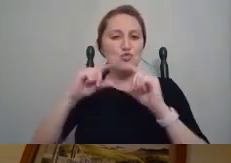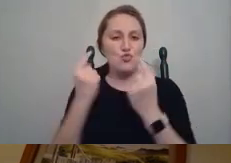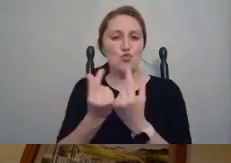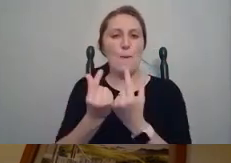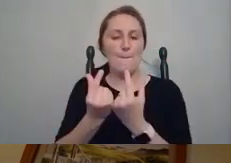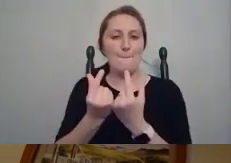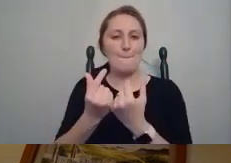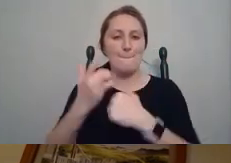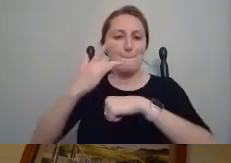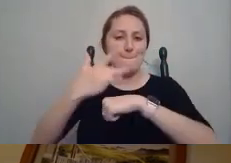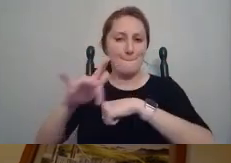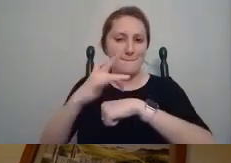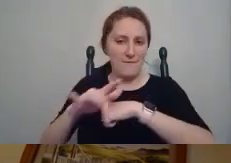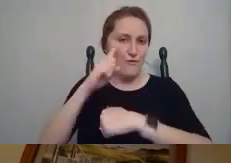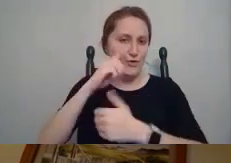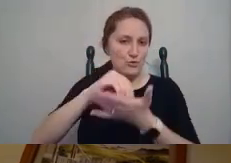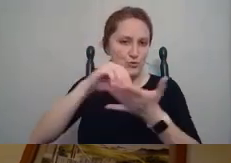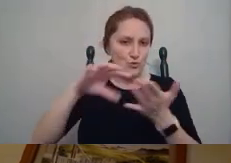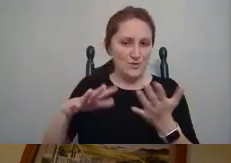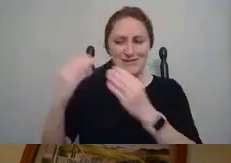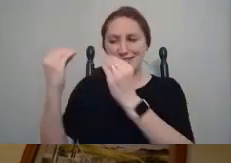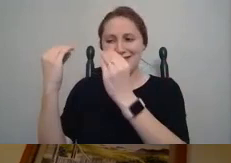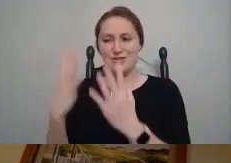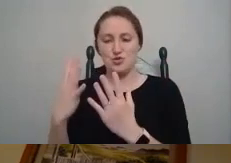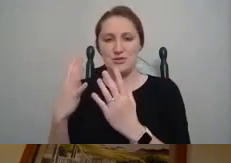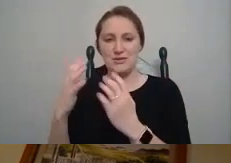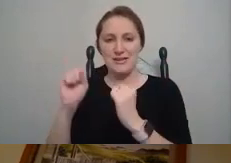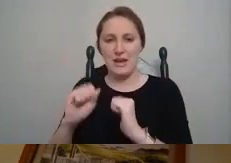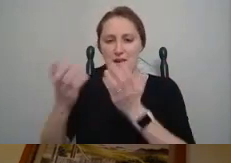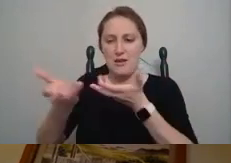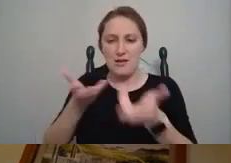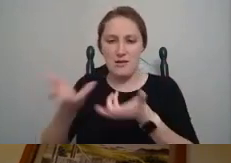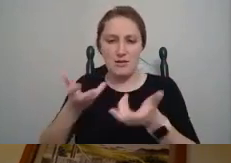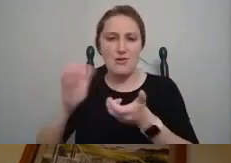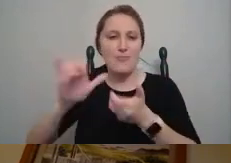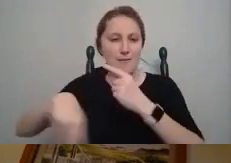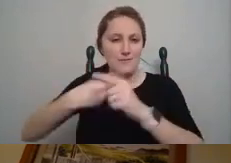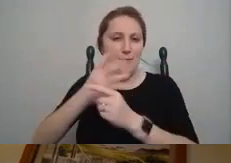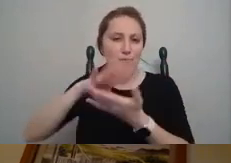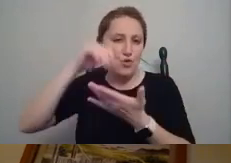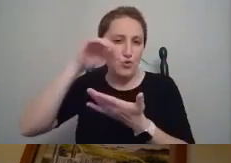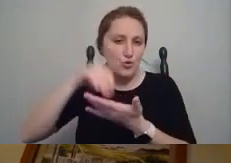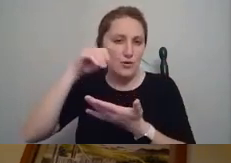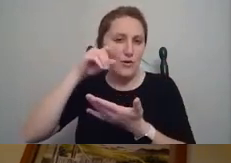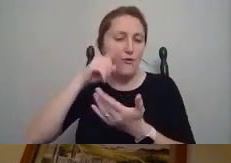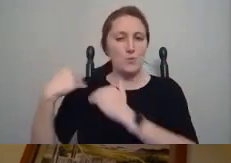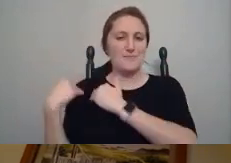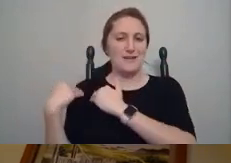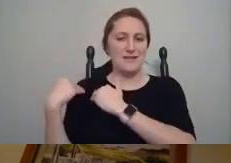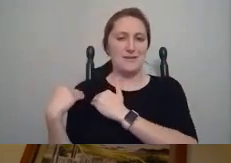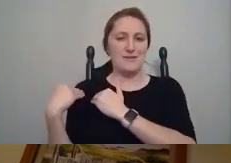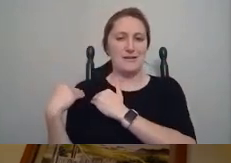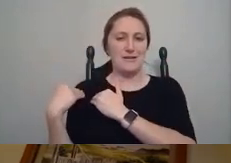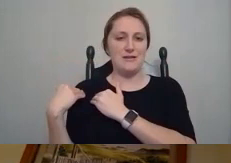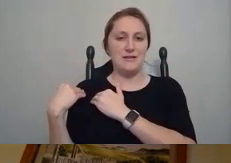are available for students and teachers to be able to engage in that type of learning for responsibility of practice and